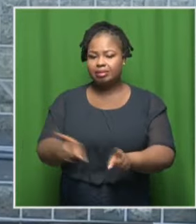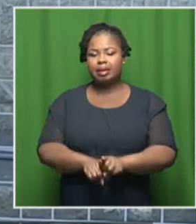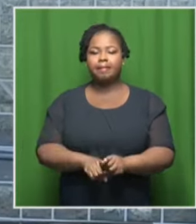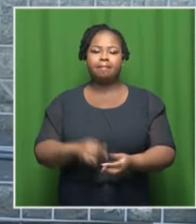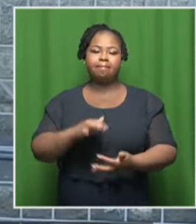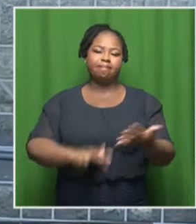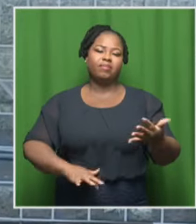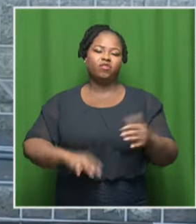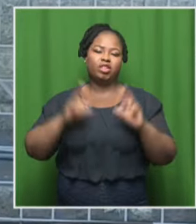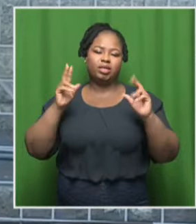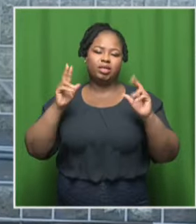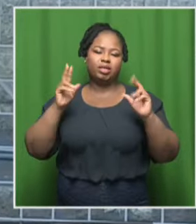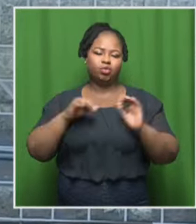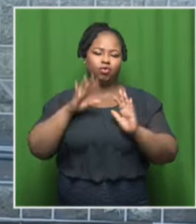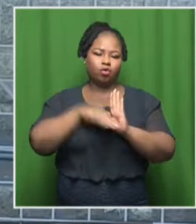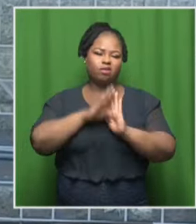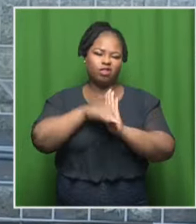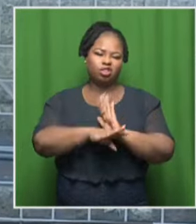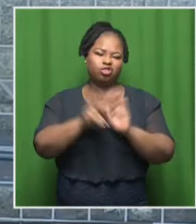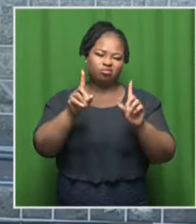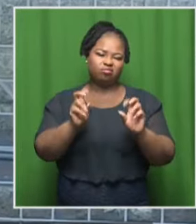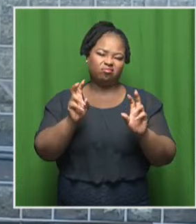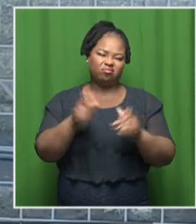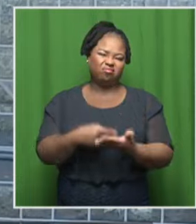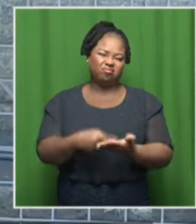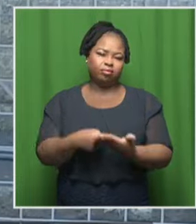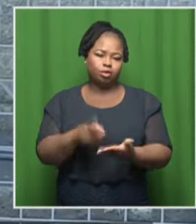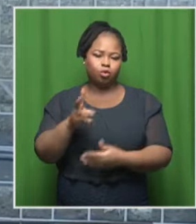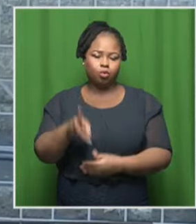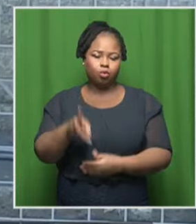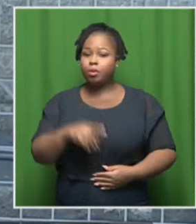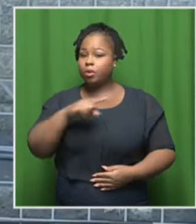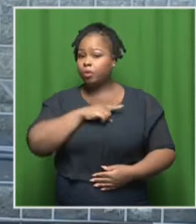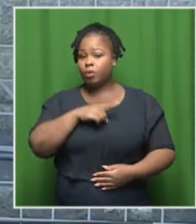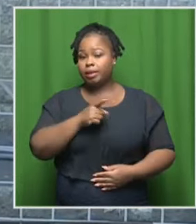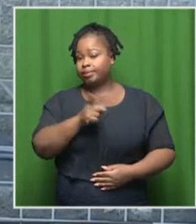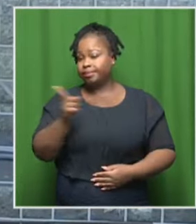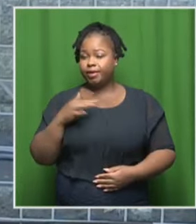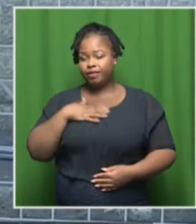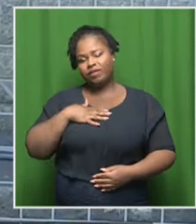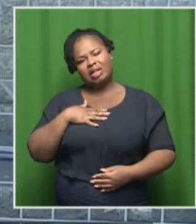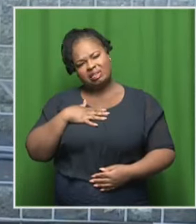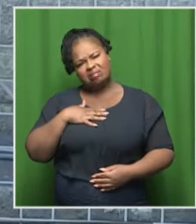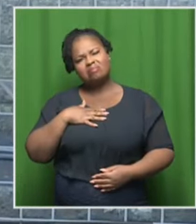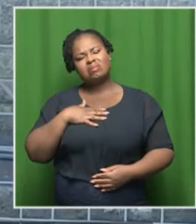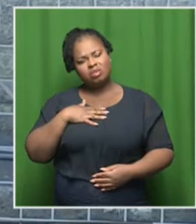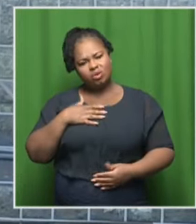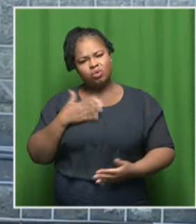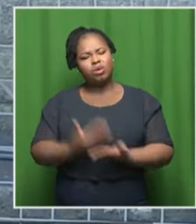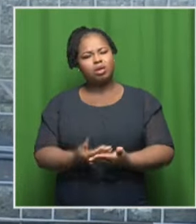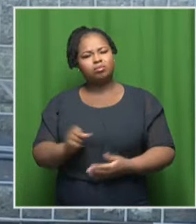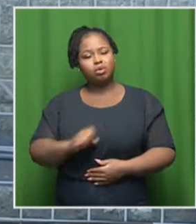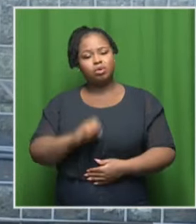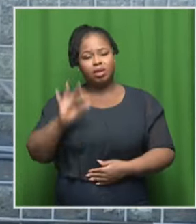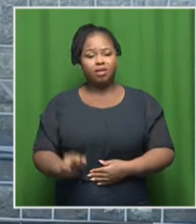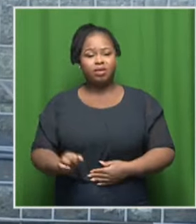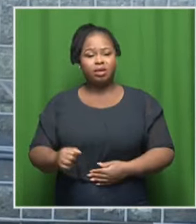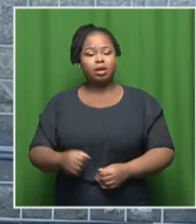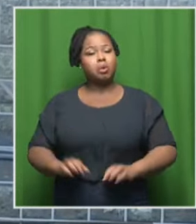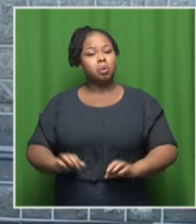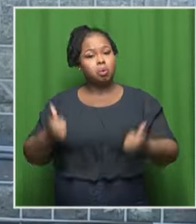issue, that this is being in discussion. And the reason for this is that it's felt that we'll be more competitive as South Africa if